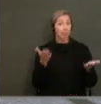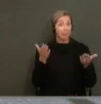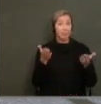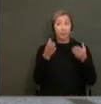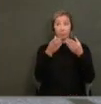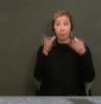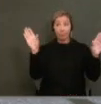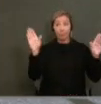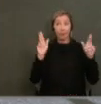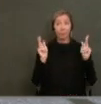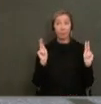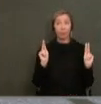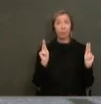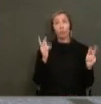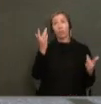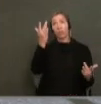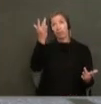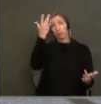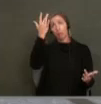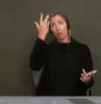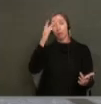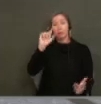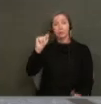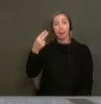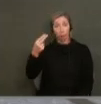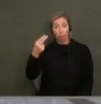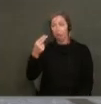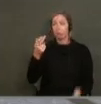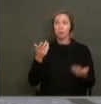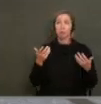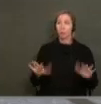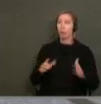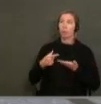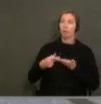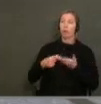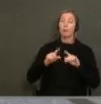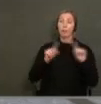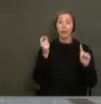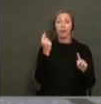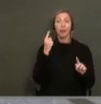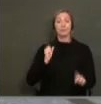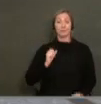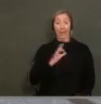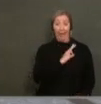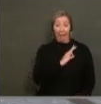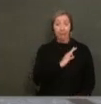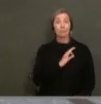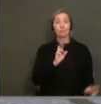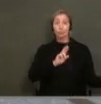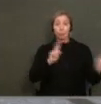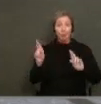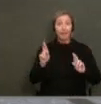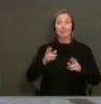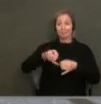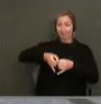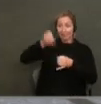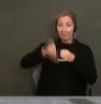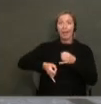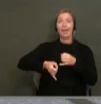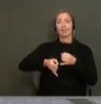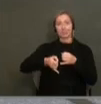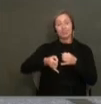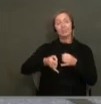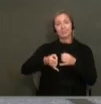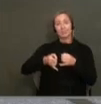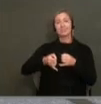out from town hall meetings, but staff is not burnt out. They saved all their energy for this last, or a lot of their